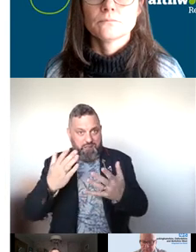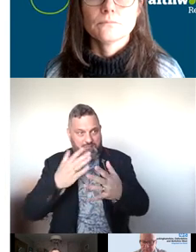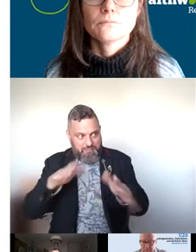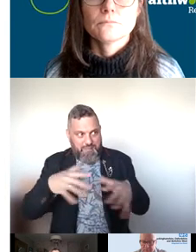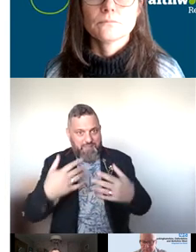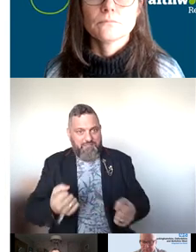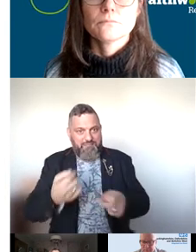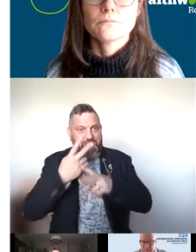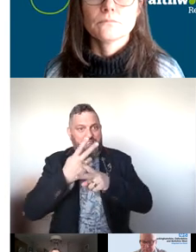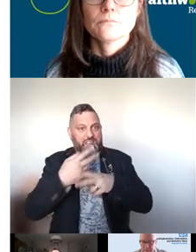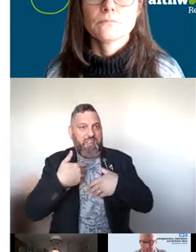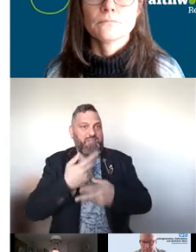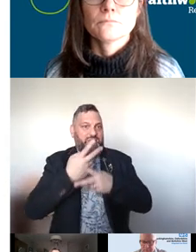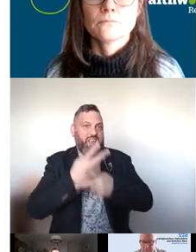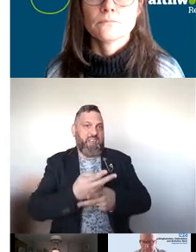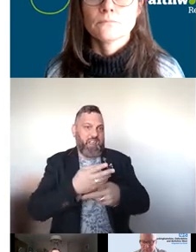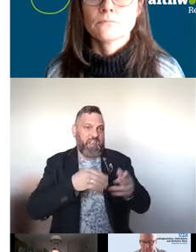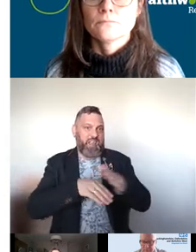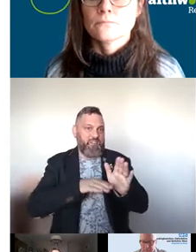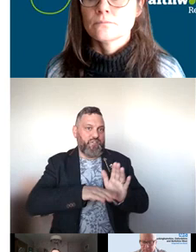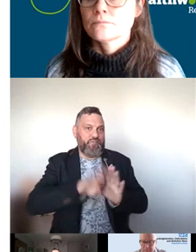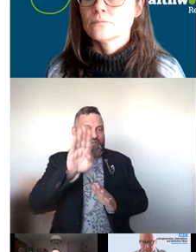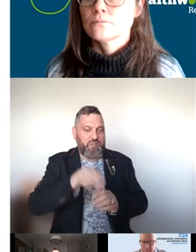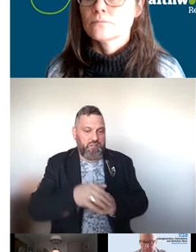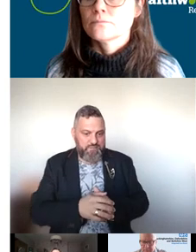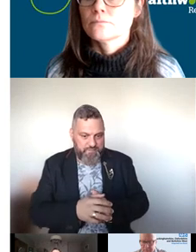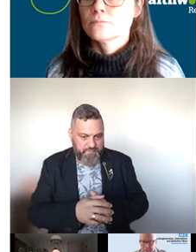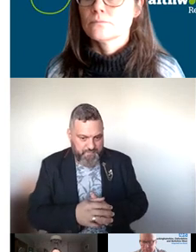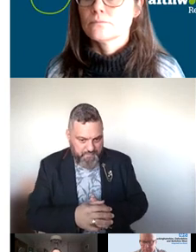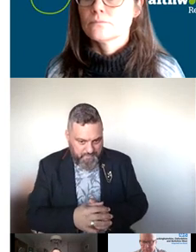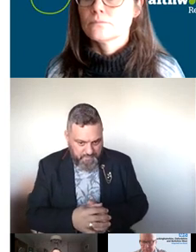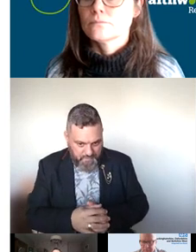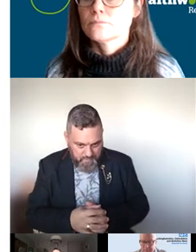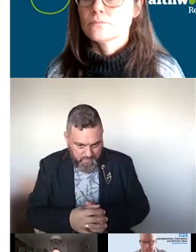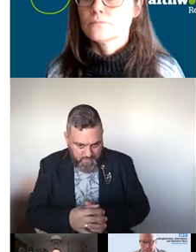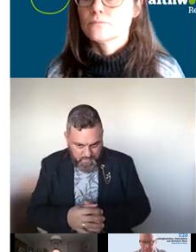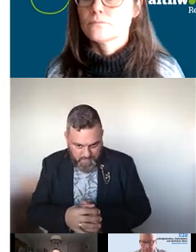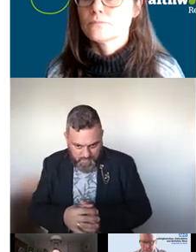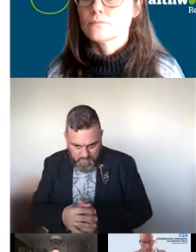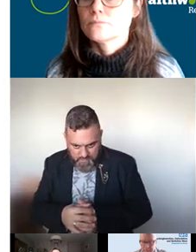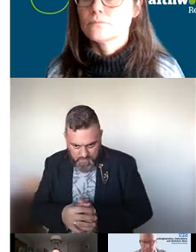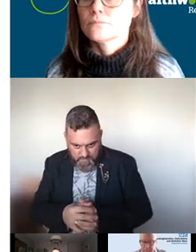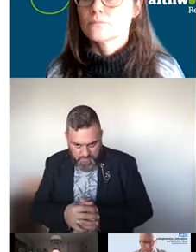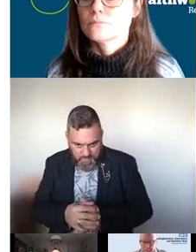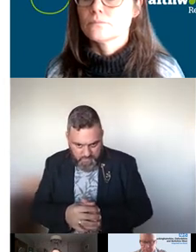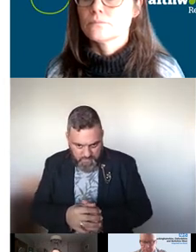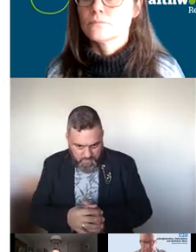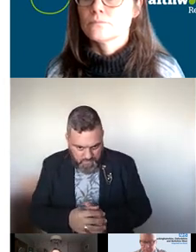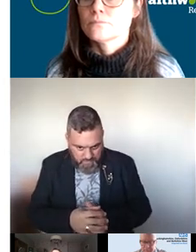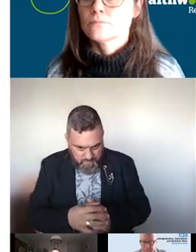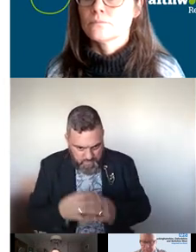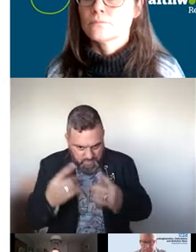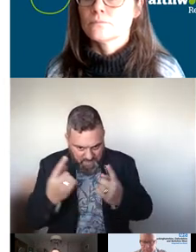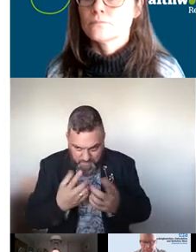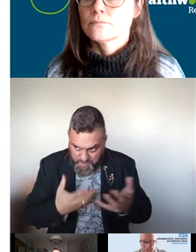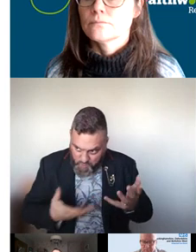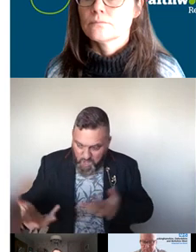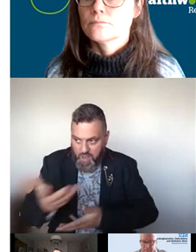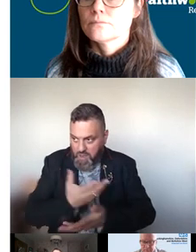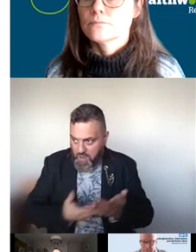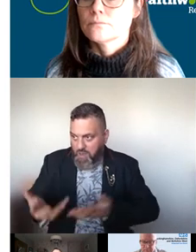that they need and deserve. So it is something that is being worked on and talked about an awful lot,